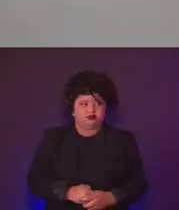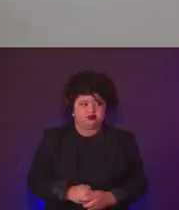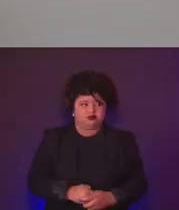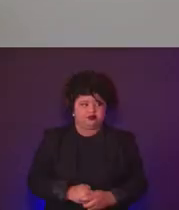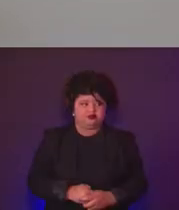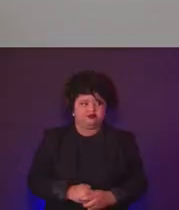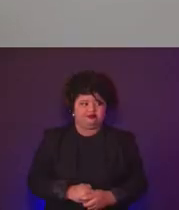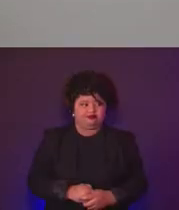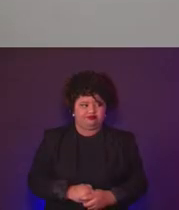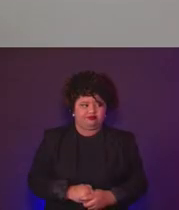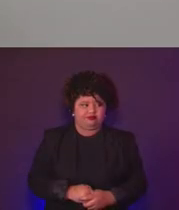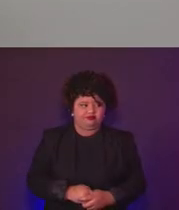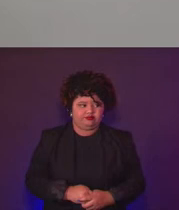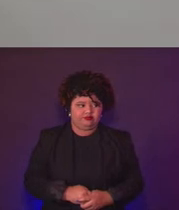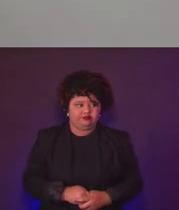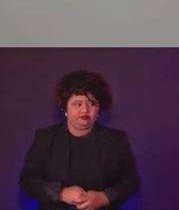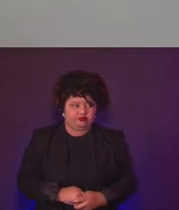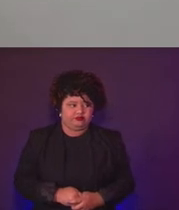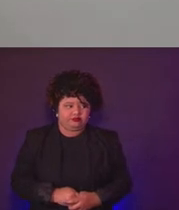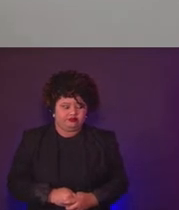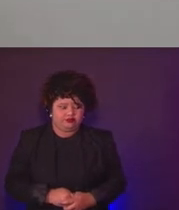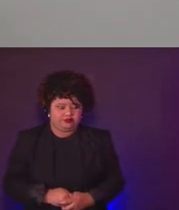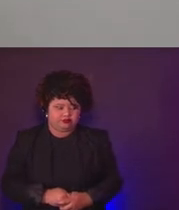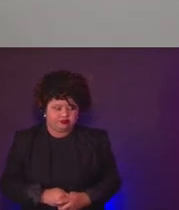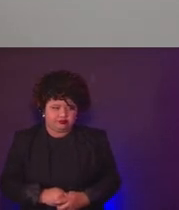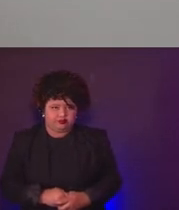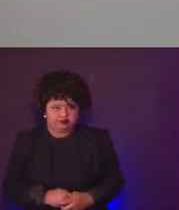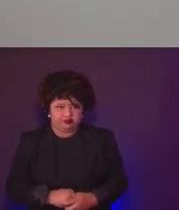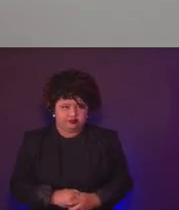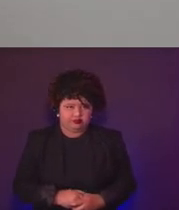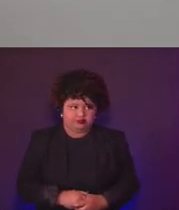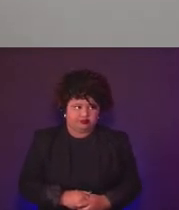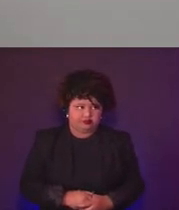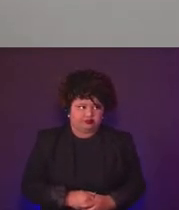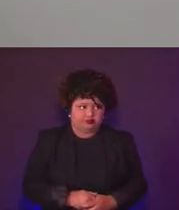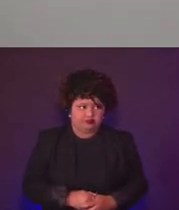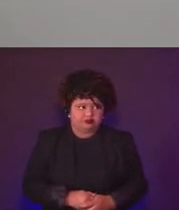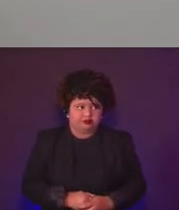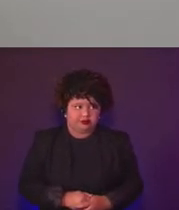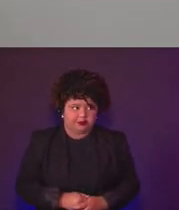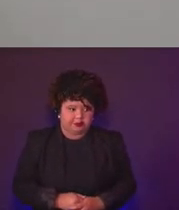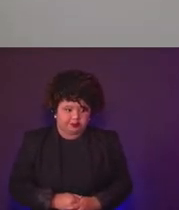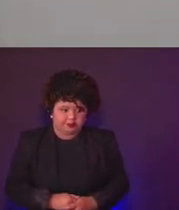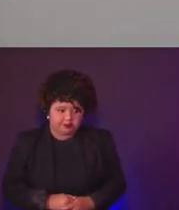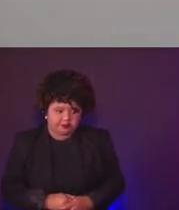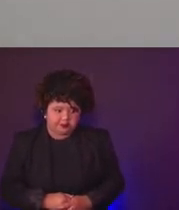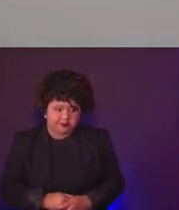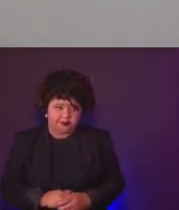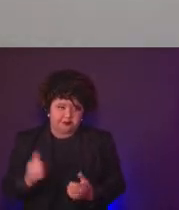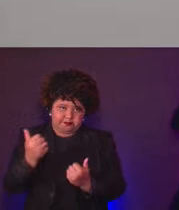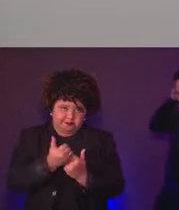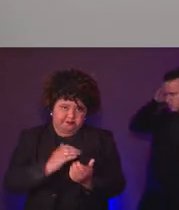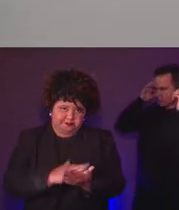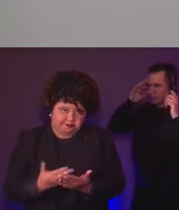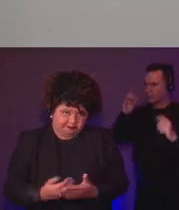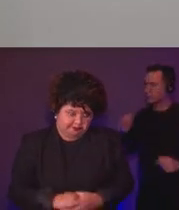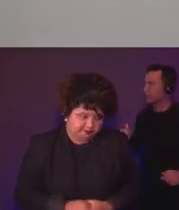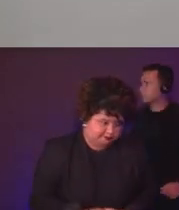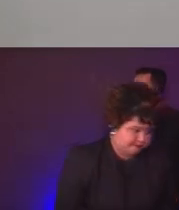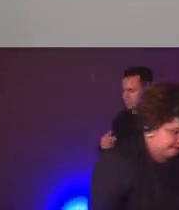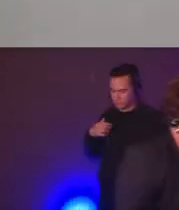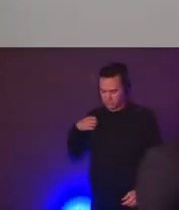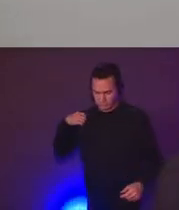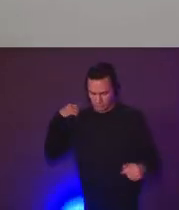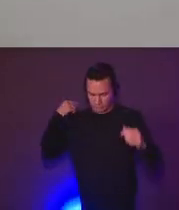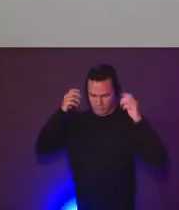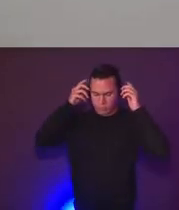I started at the University of North Carolina about the same time Phil Meyer did. He was a professor and I was a student, but our paths didn't cross